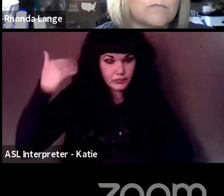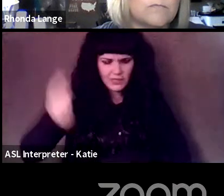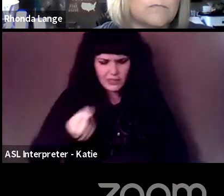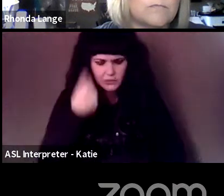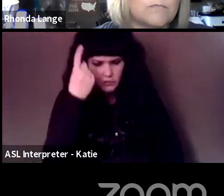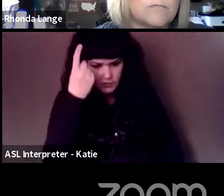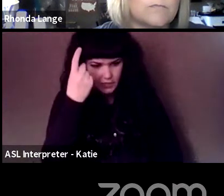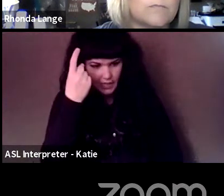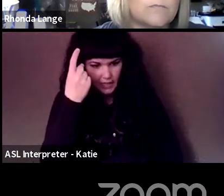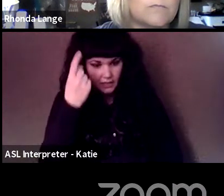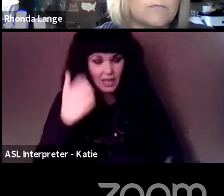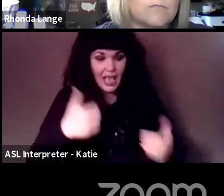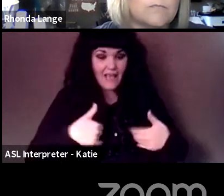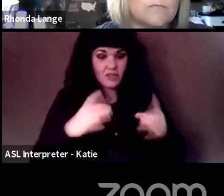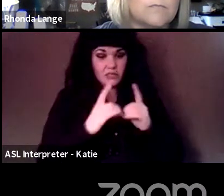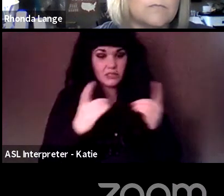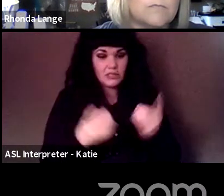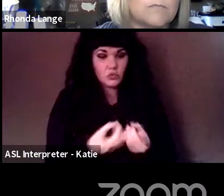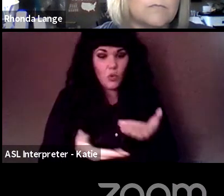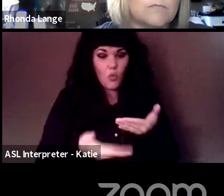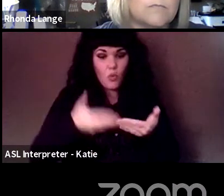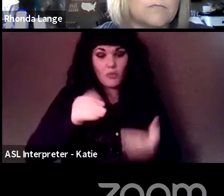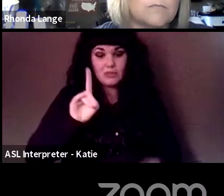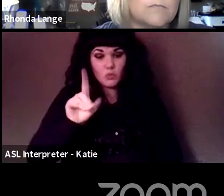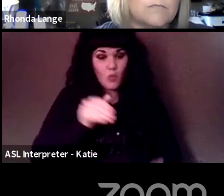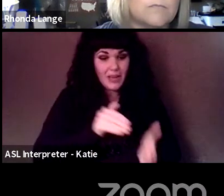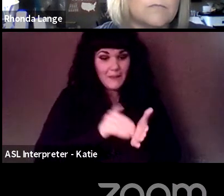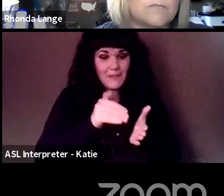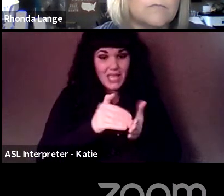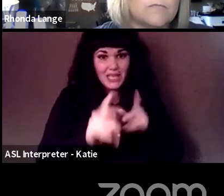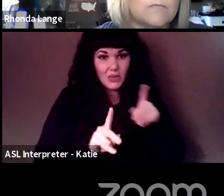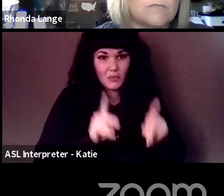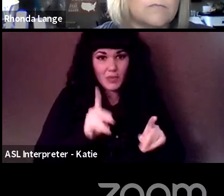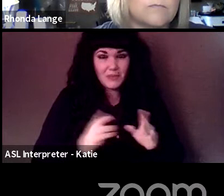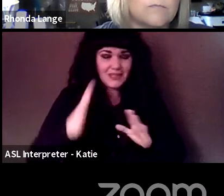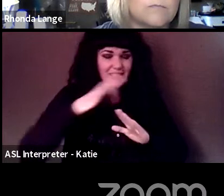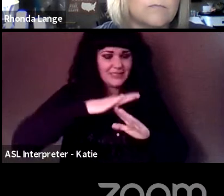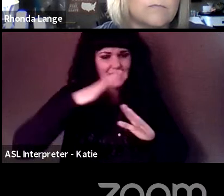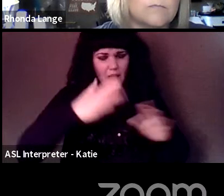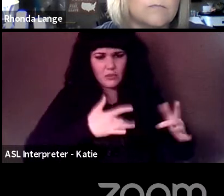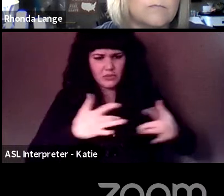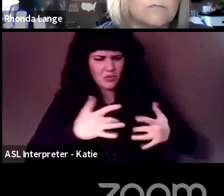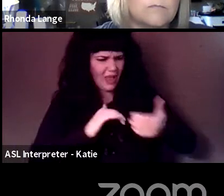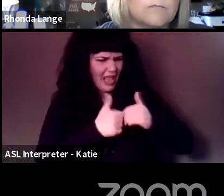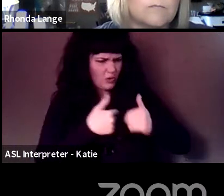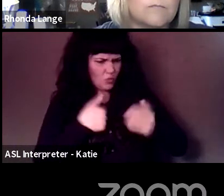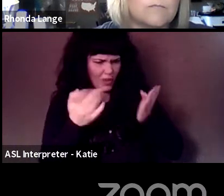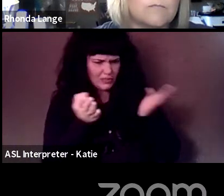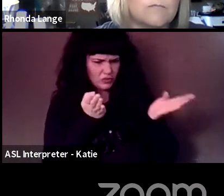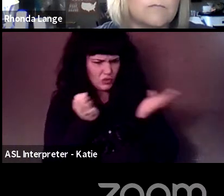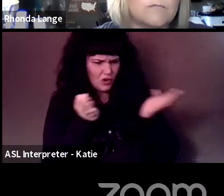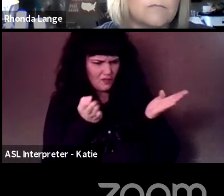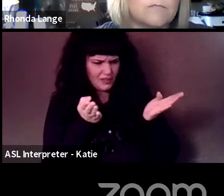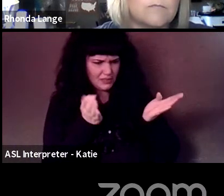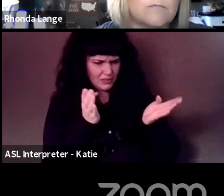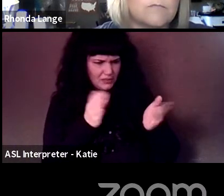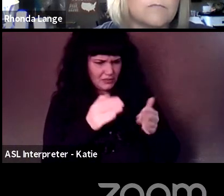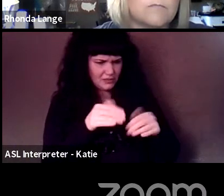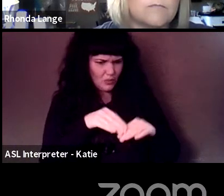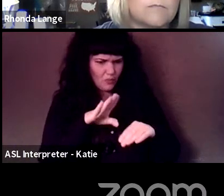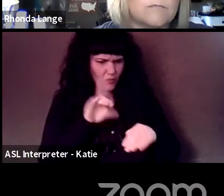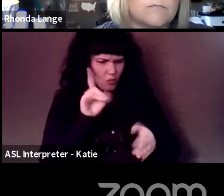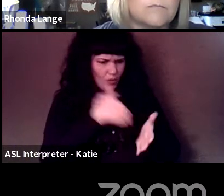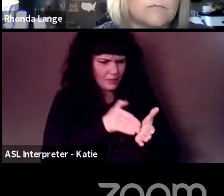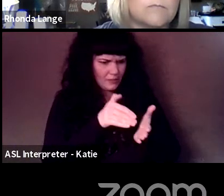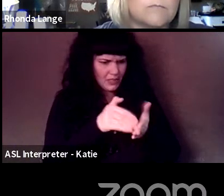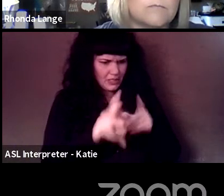with almost 1 million people. And my biggest concern was, how do I service all the 1 million people so everyone feels that they